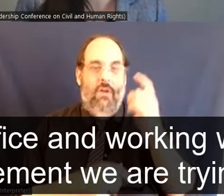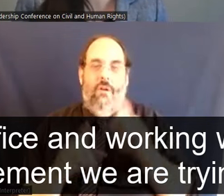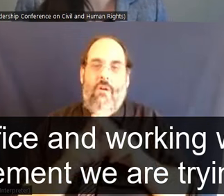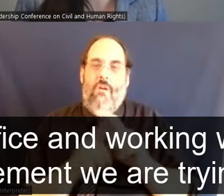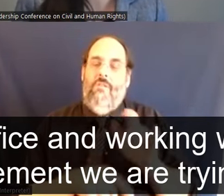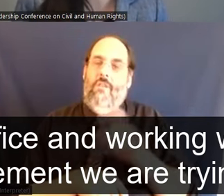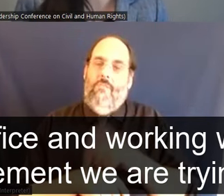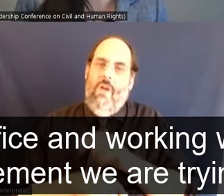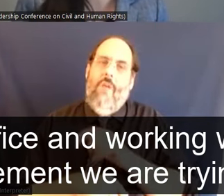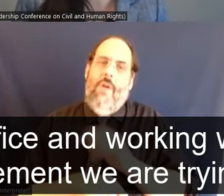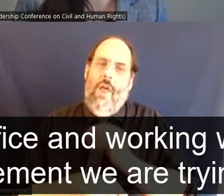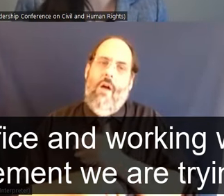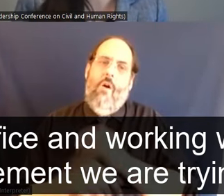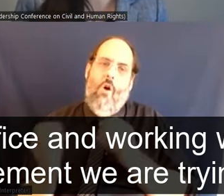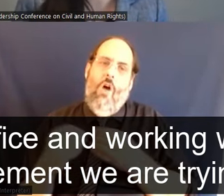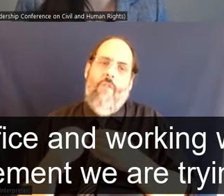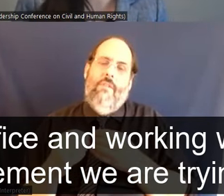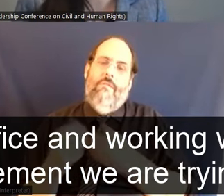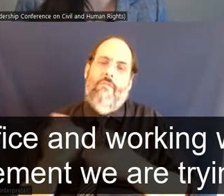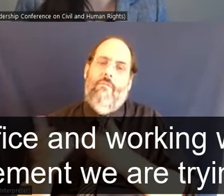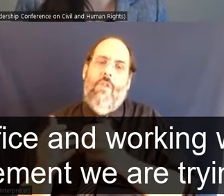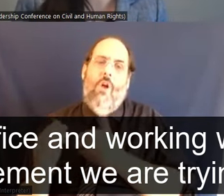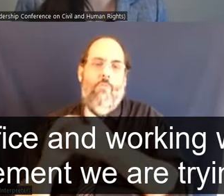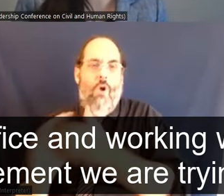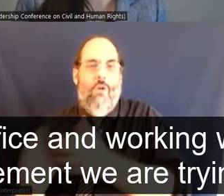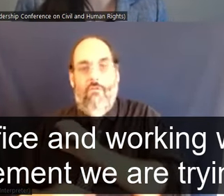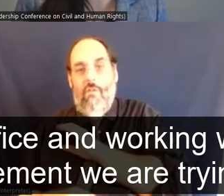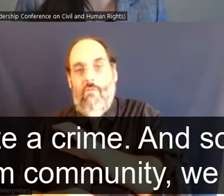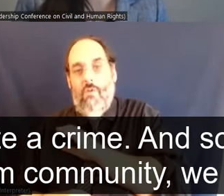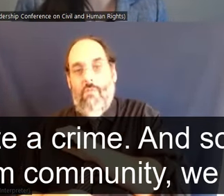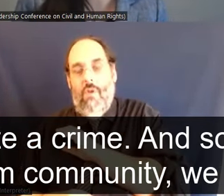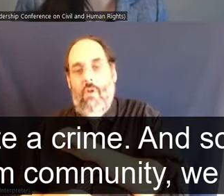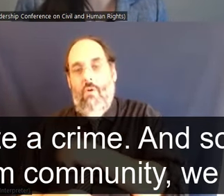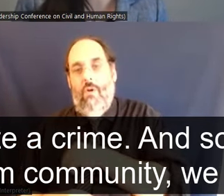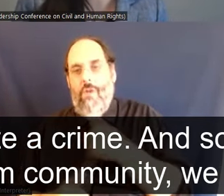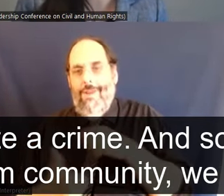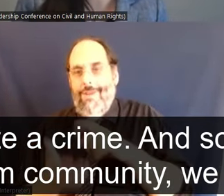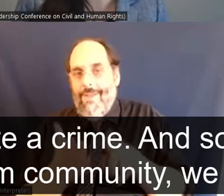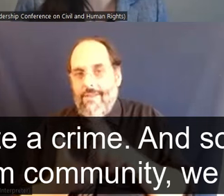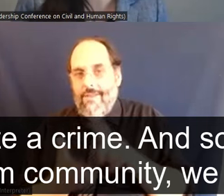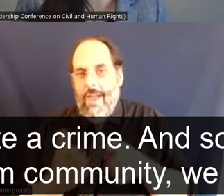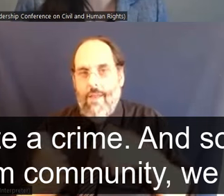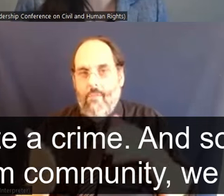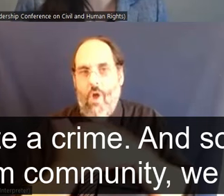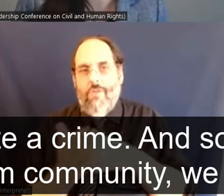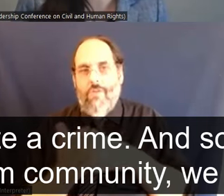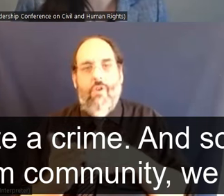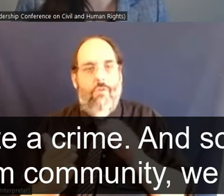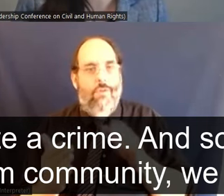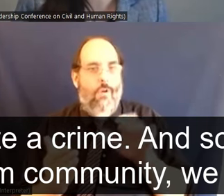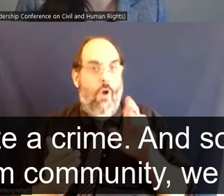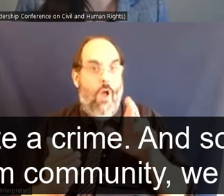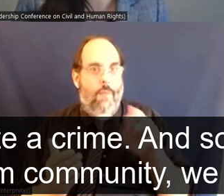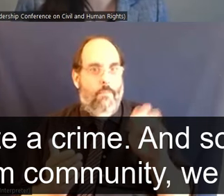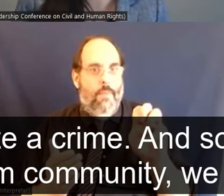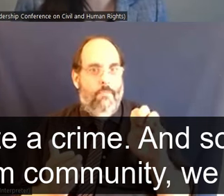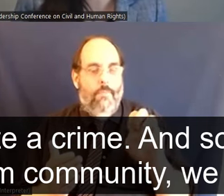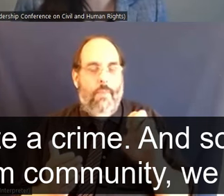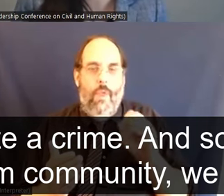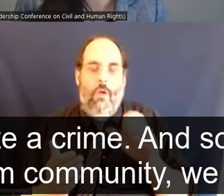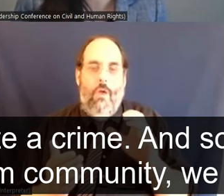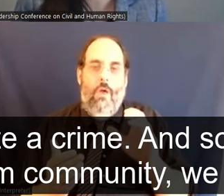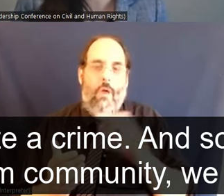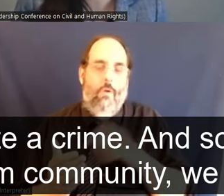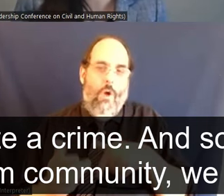the U.S. Attorney's Office and working with our partners in law enforcement, we are trying to investigate and prosecute a crime. And so as